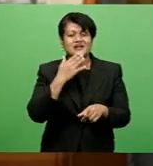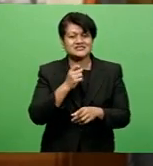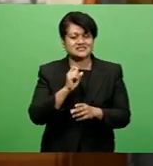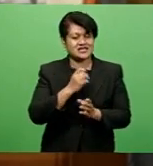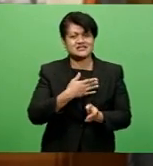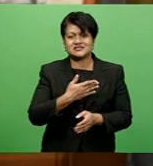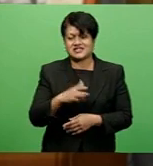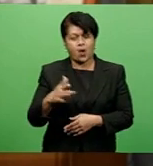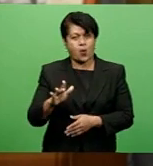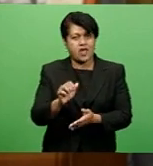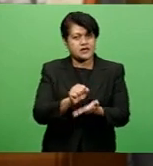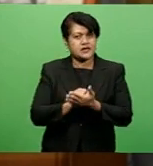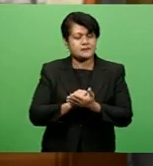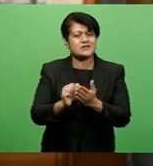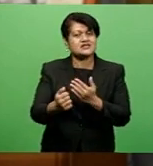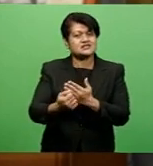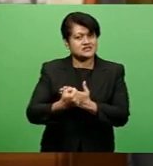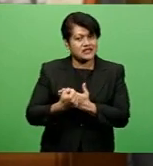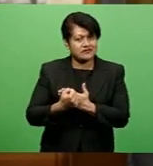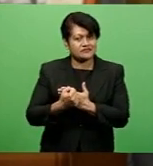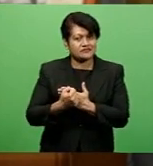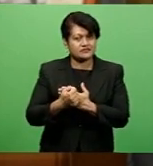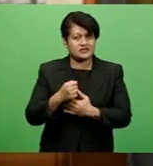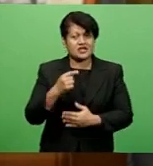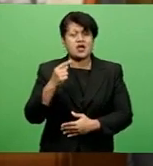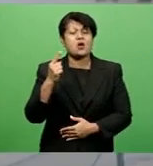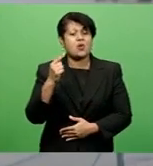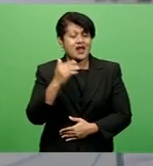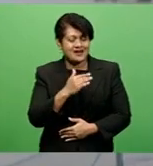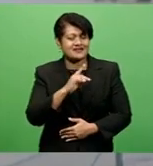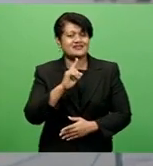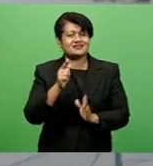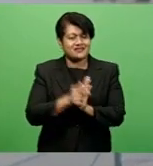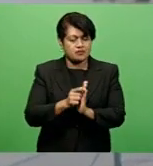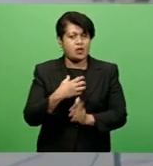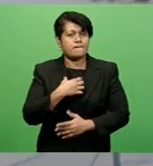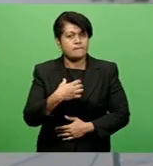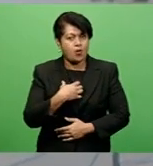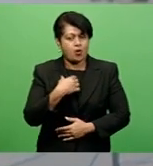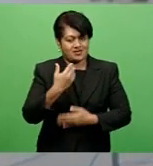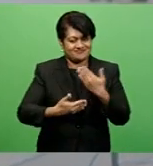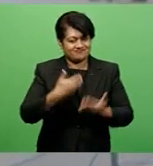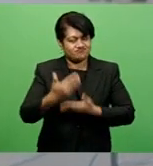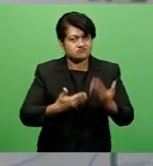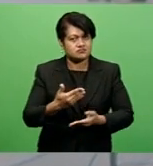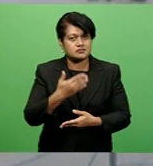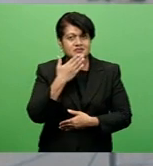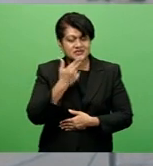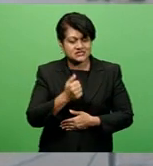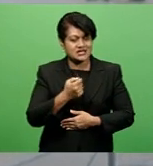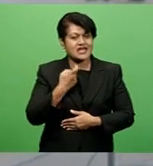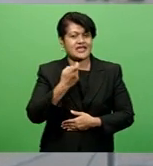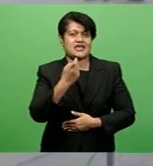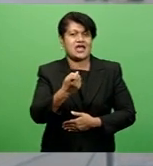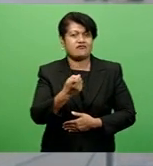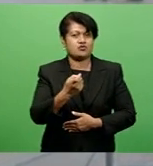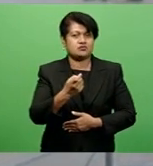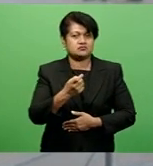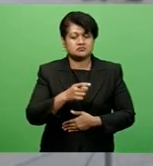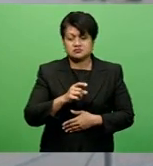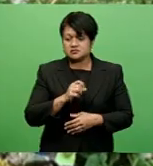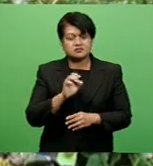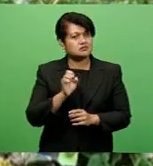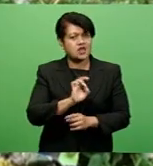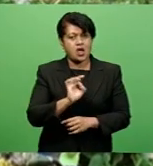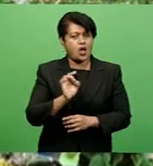floodwaters. I'll say it 100 times more if I need to. Stay out. These waters can